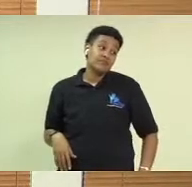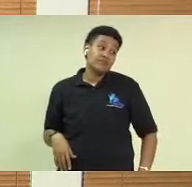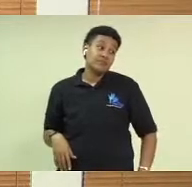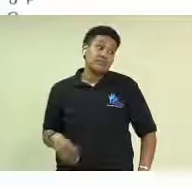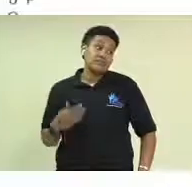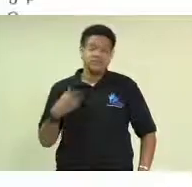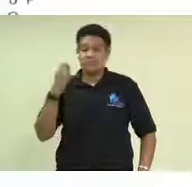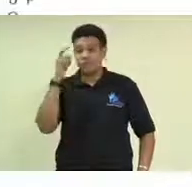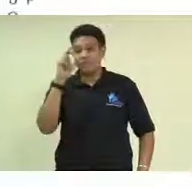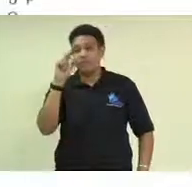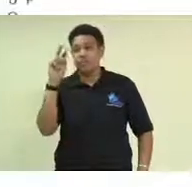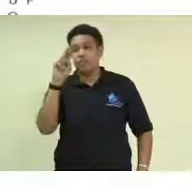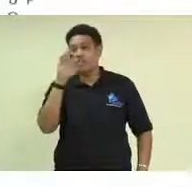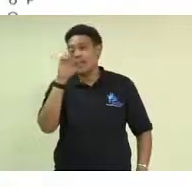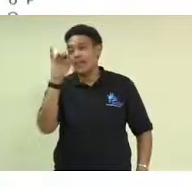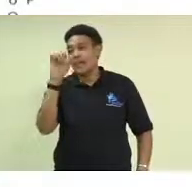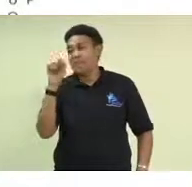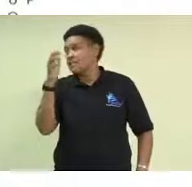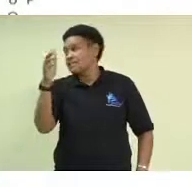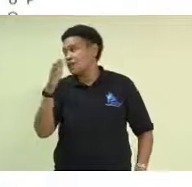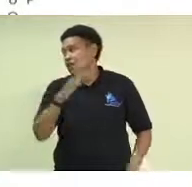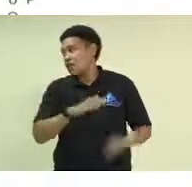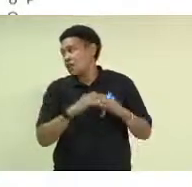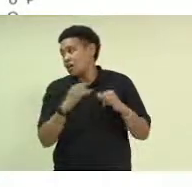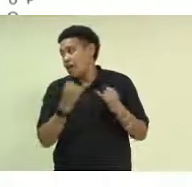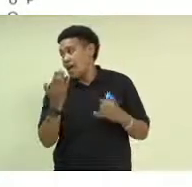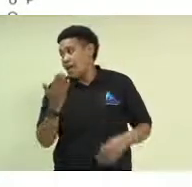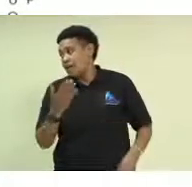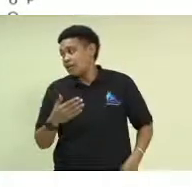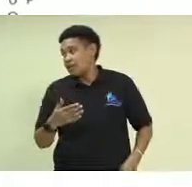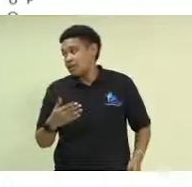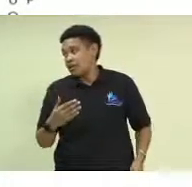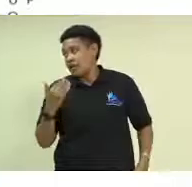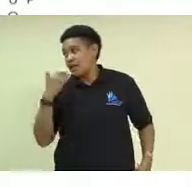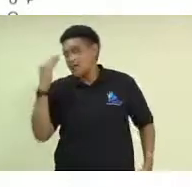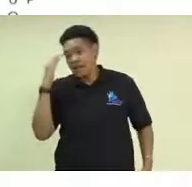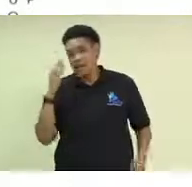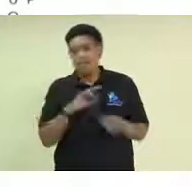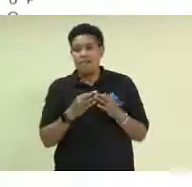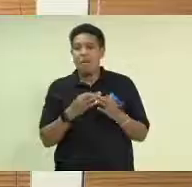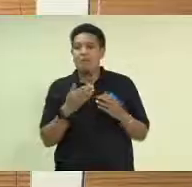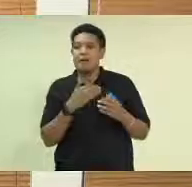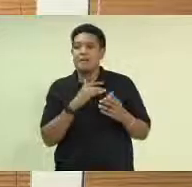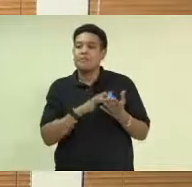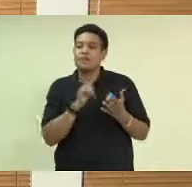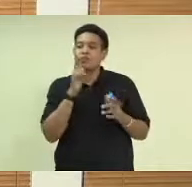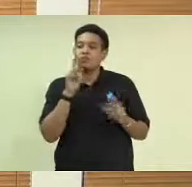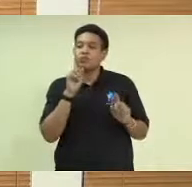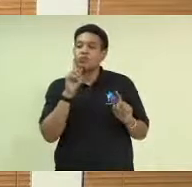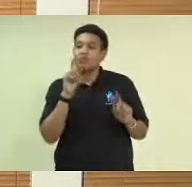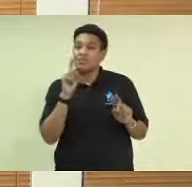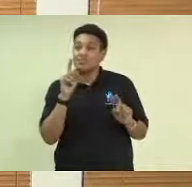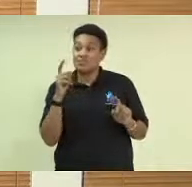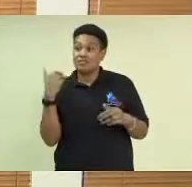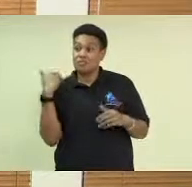I understand. Dr. Ennis is online, or head of family medicine who is responsible for the vaccine program. Is she